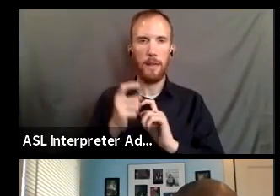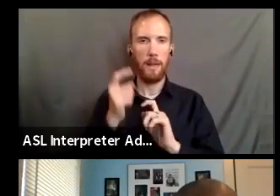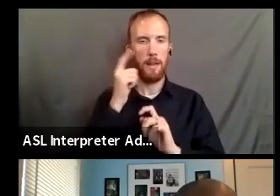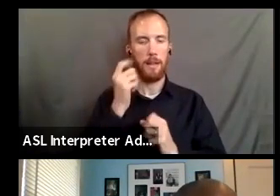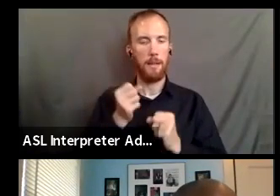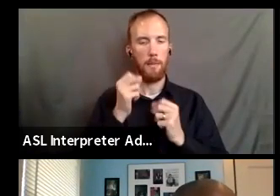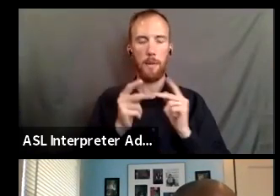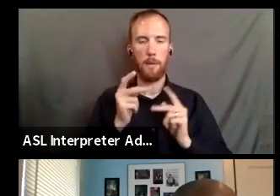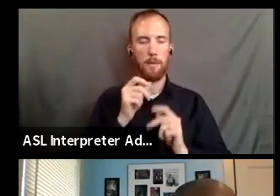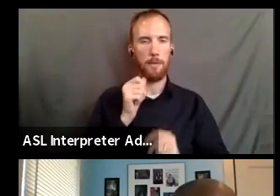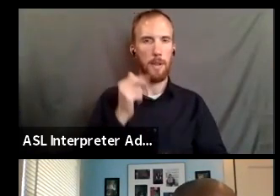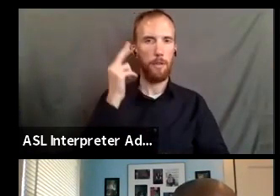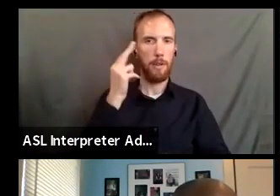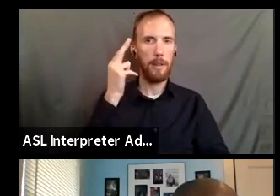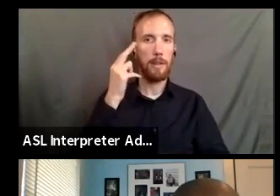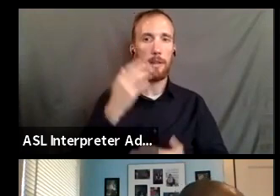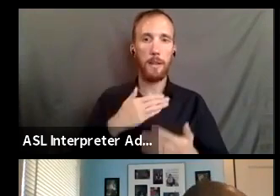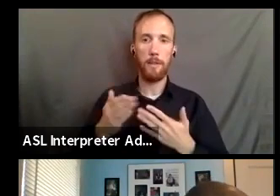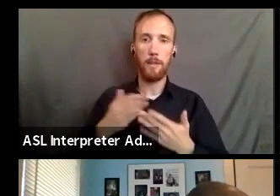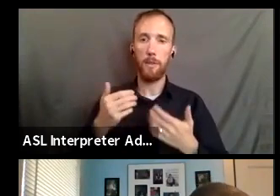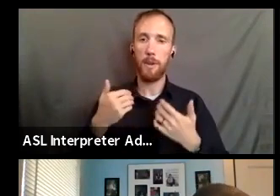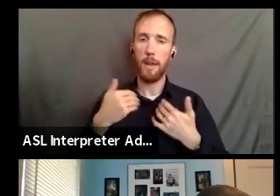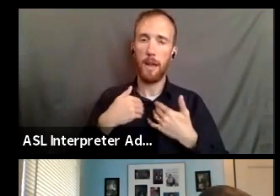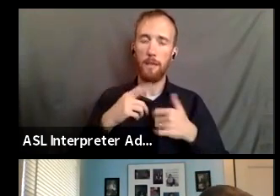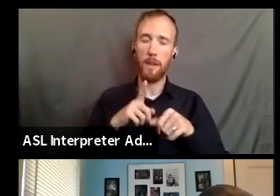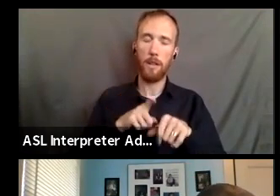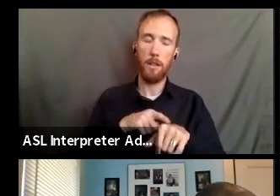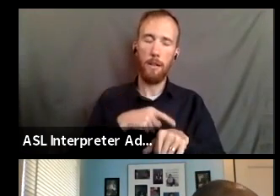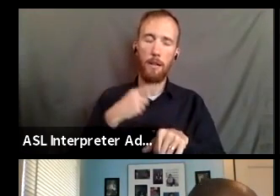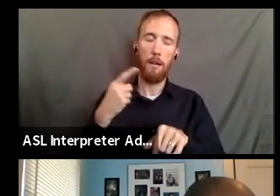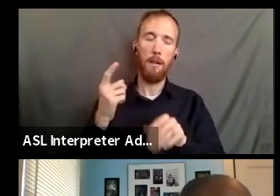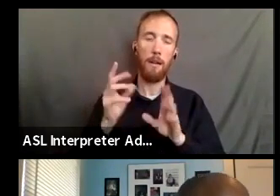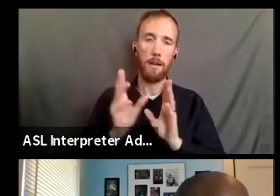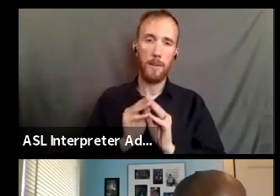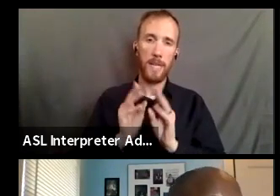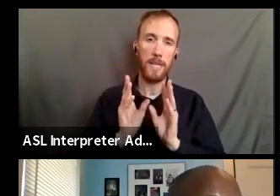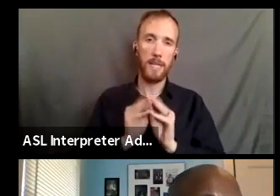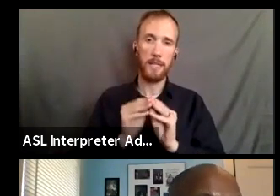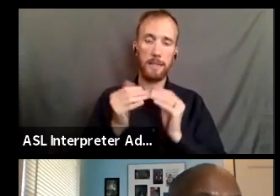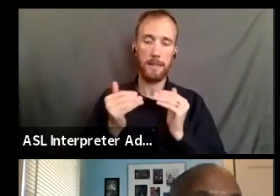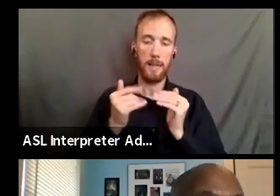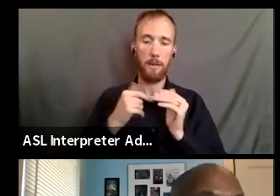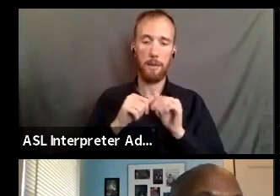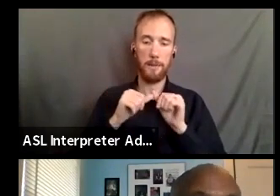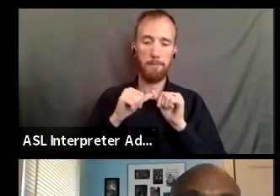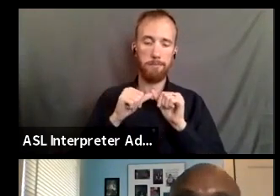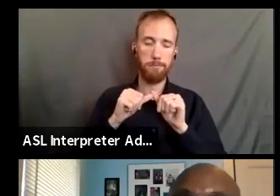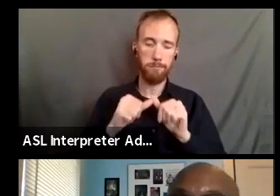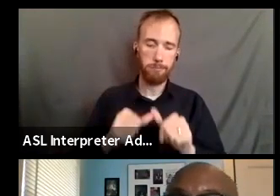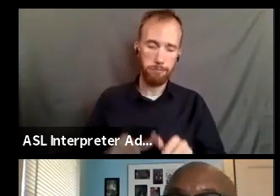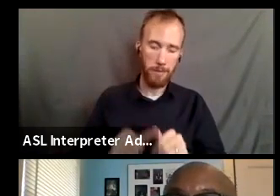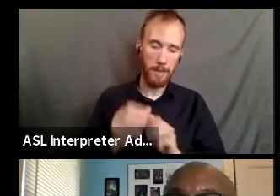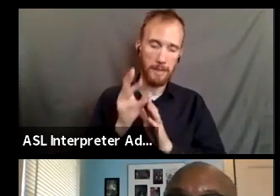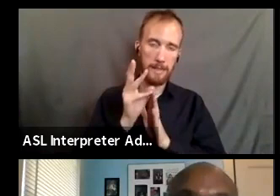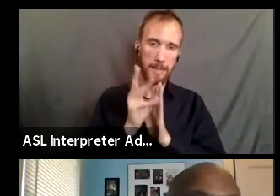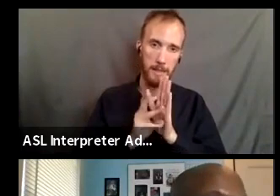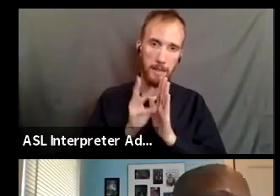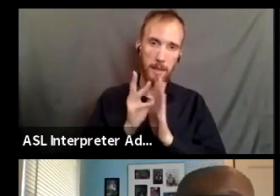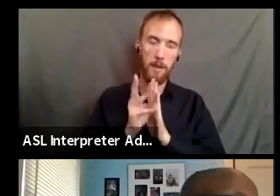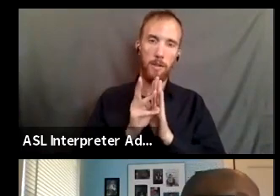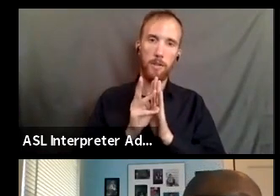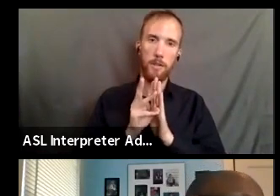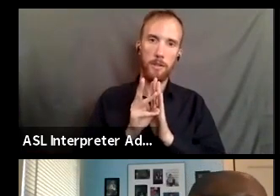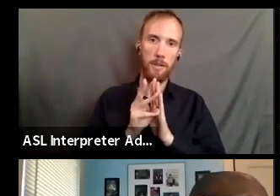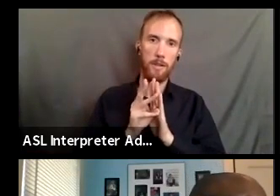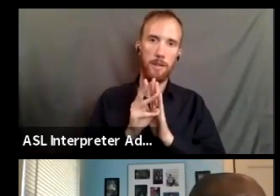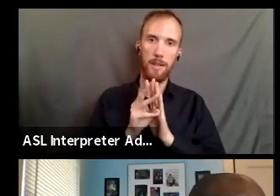you that even though we do have these long meetings and today we've been at it for six hours there are a lot more hours that go